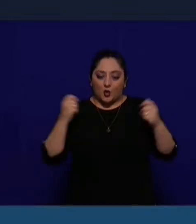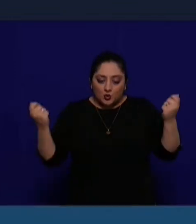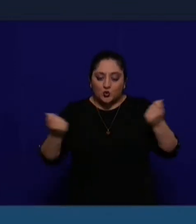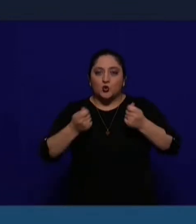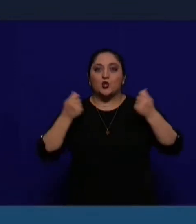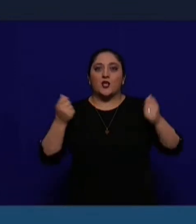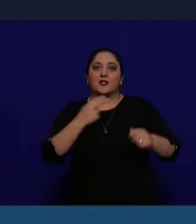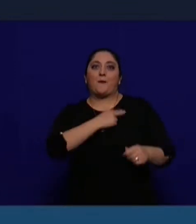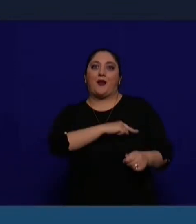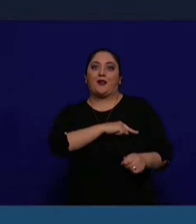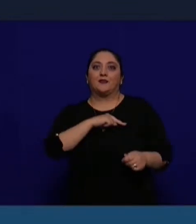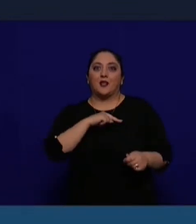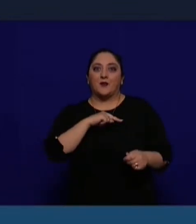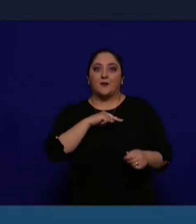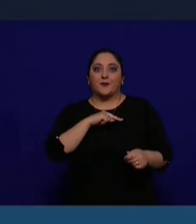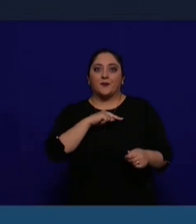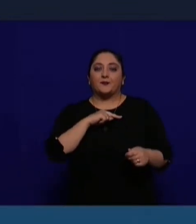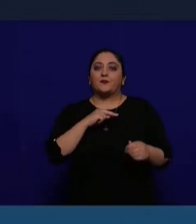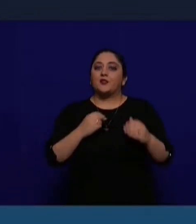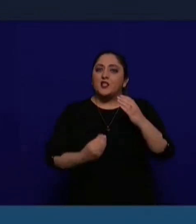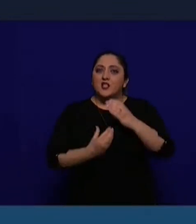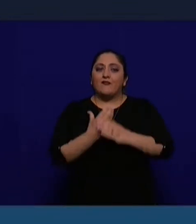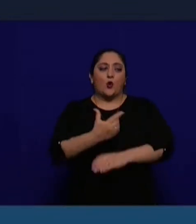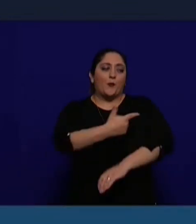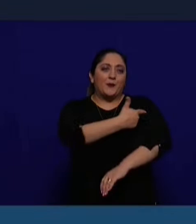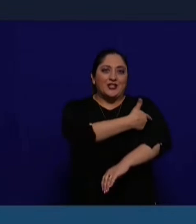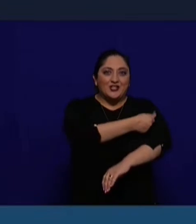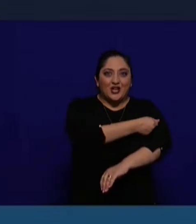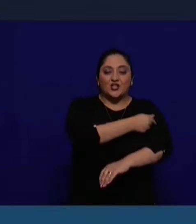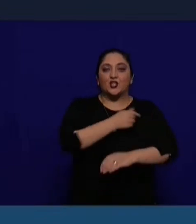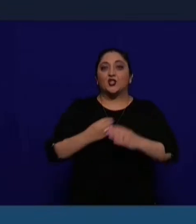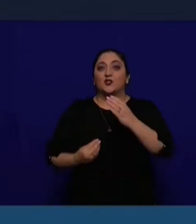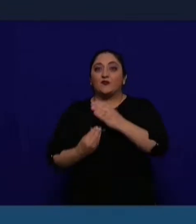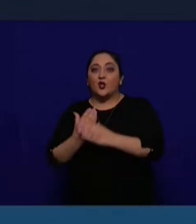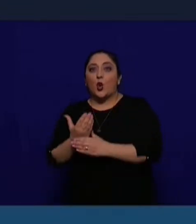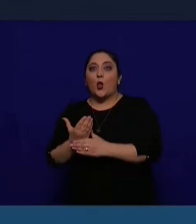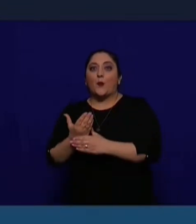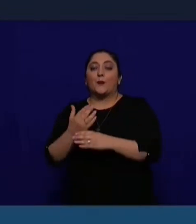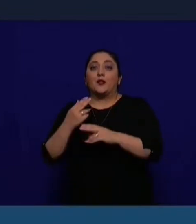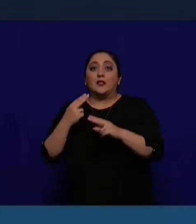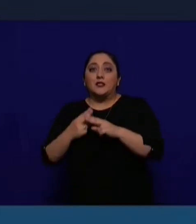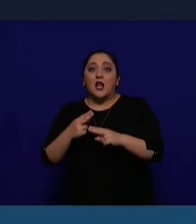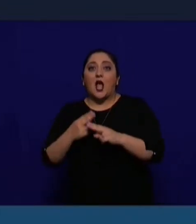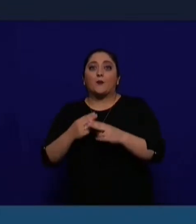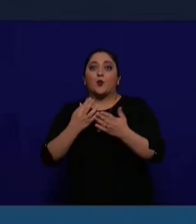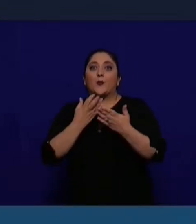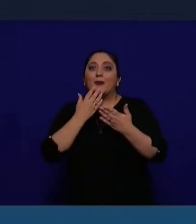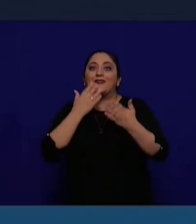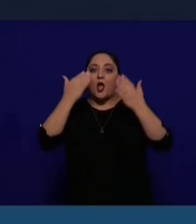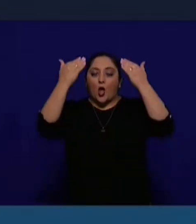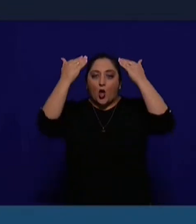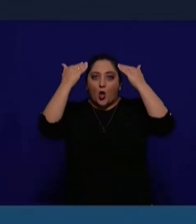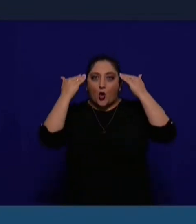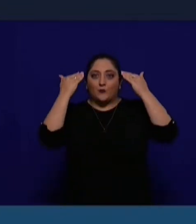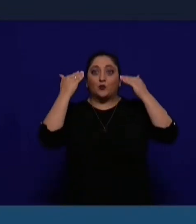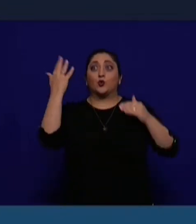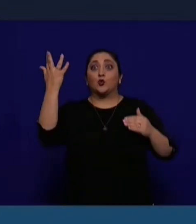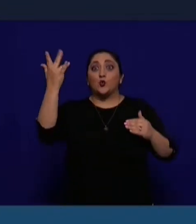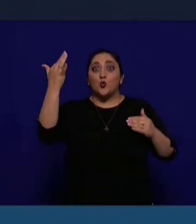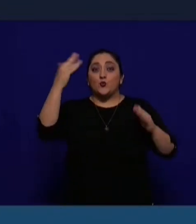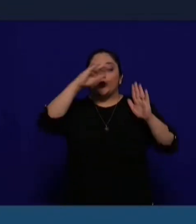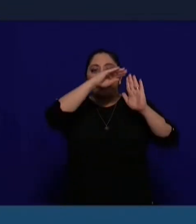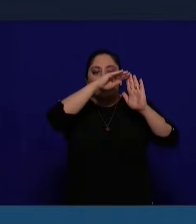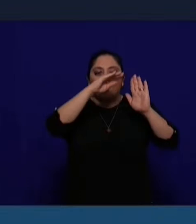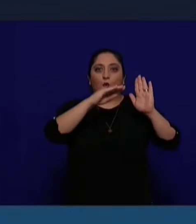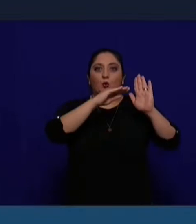wkoll bil-progress li għandna fit-tilqim, bil-progress li rnexxilna nagħmlu meta nsegwu l-miżuri li nniżlu n-numri